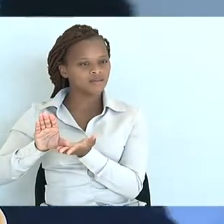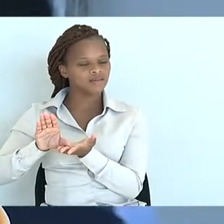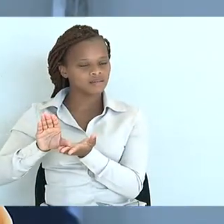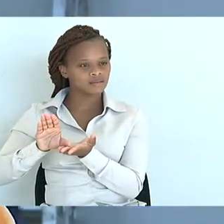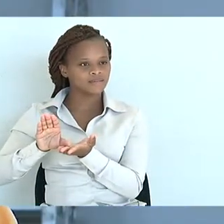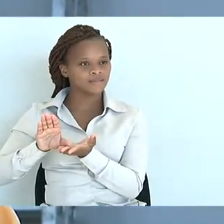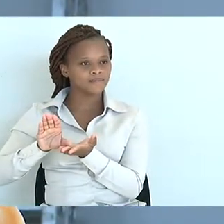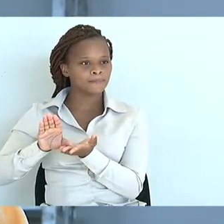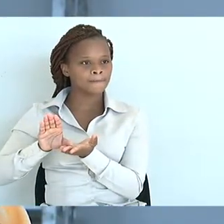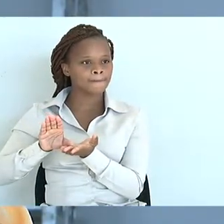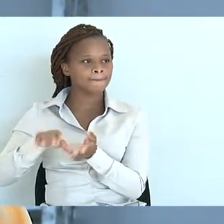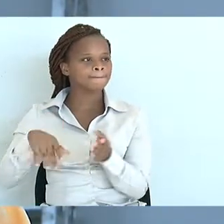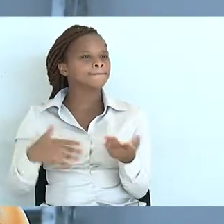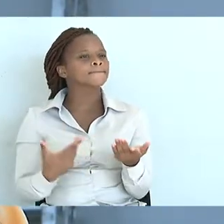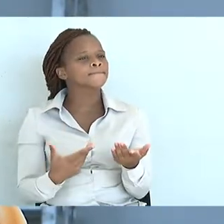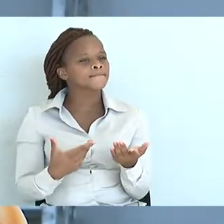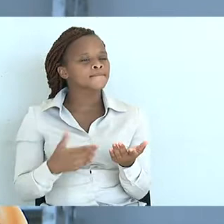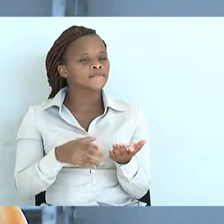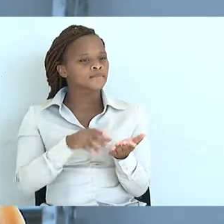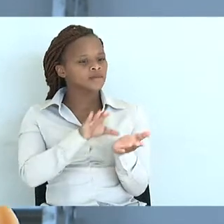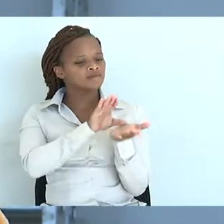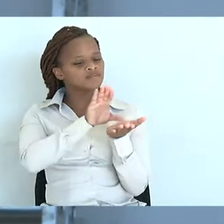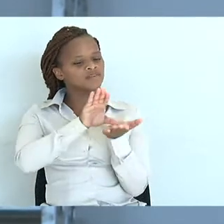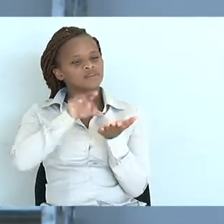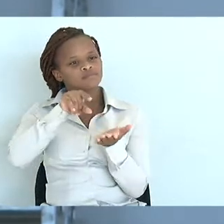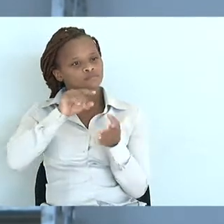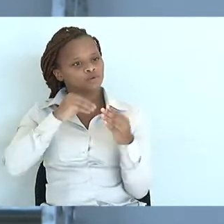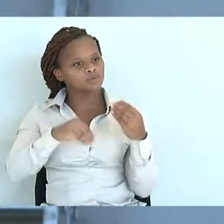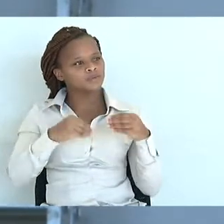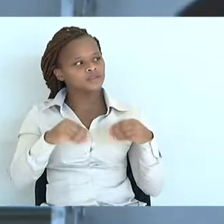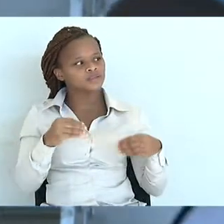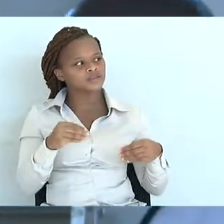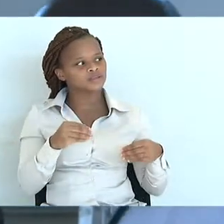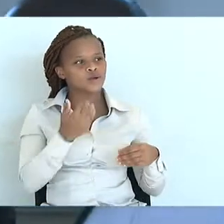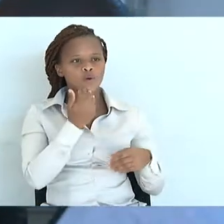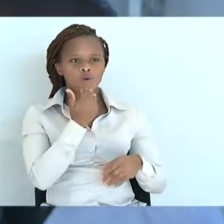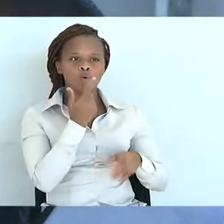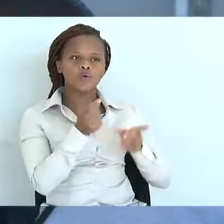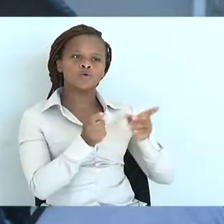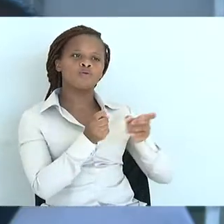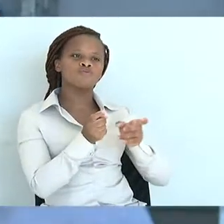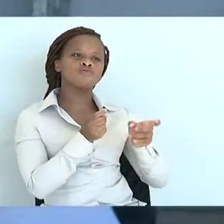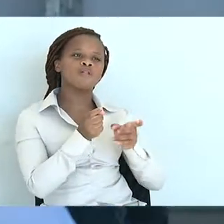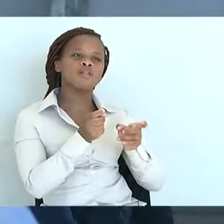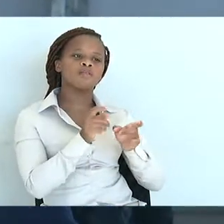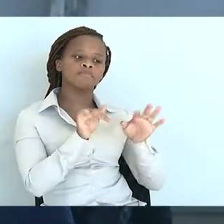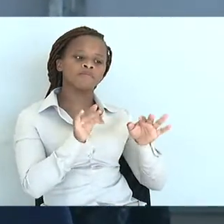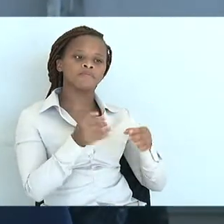Funding cooperative control service providers.